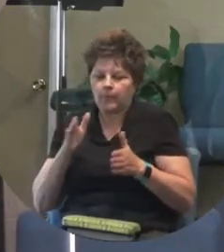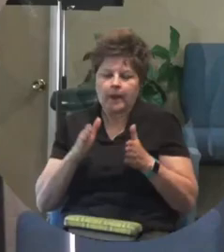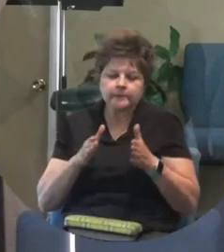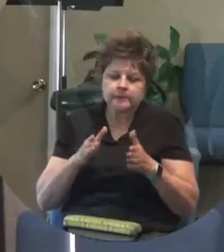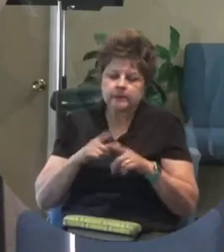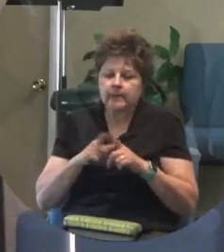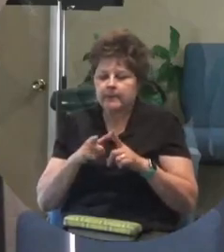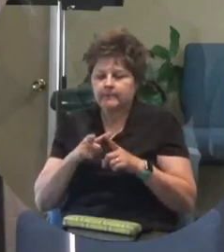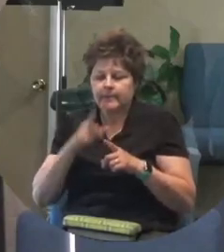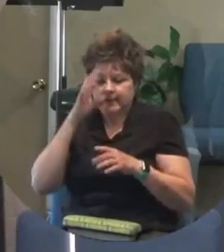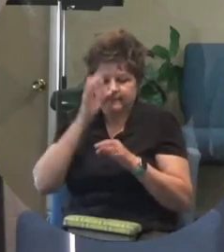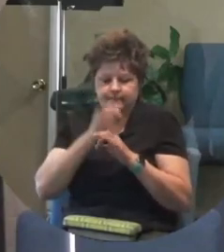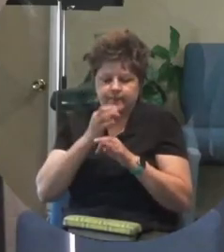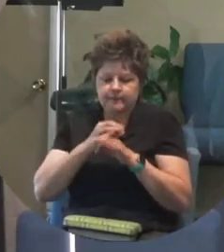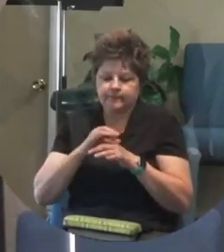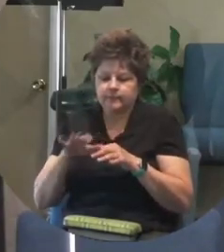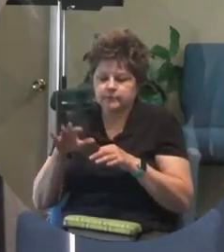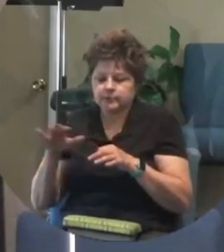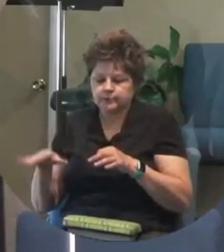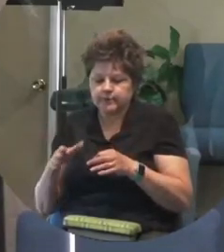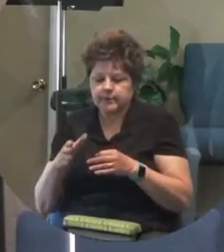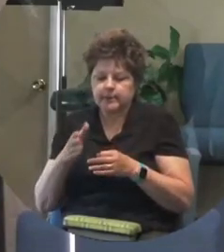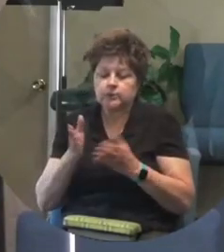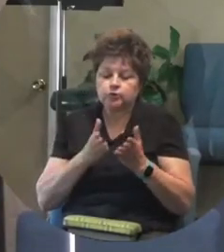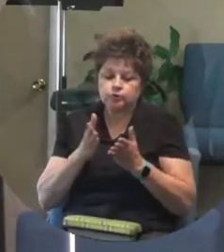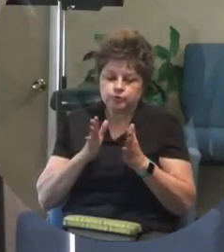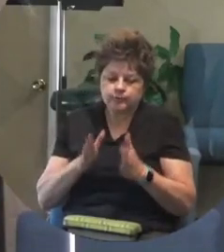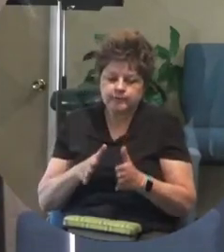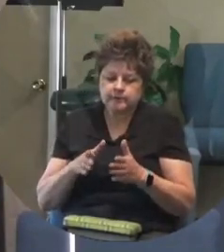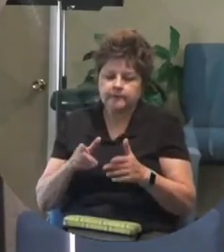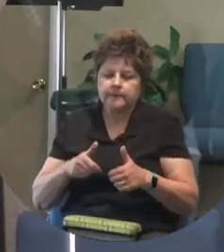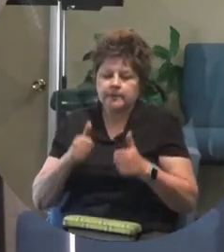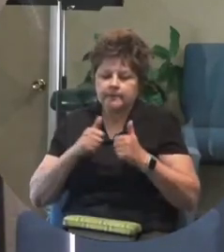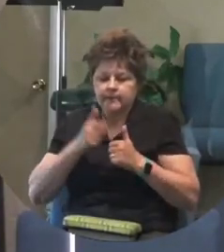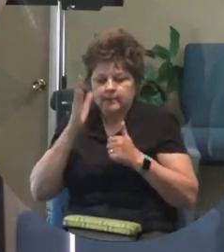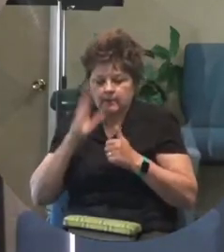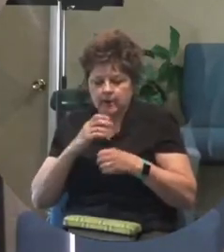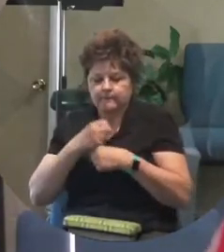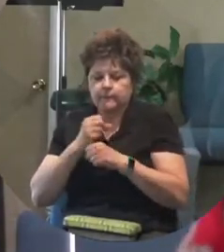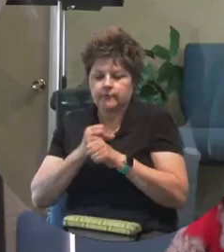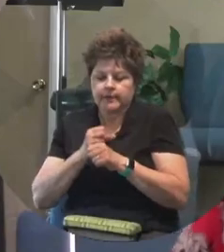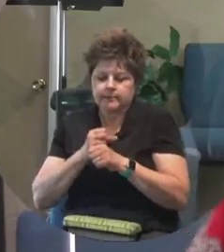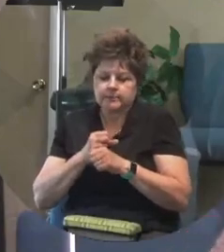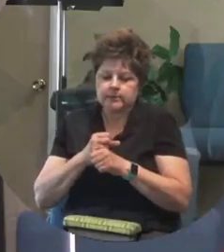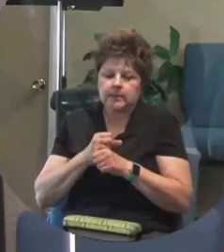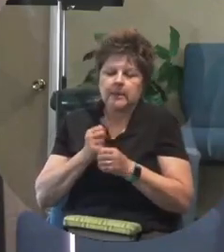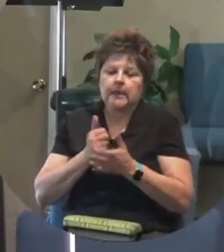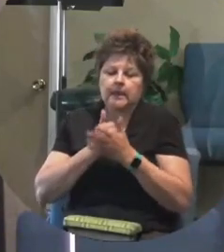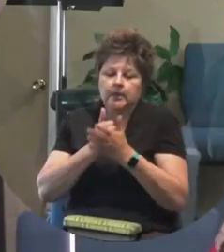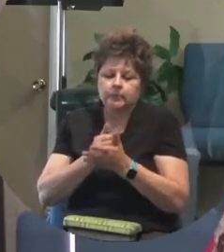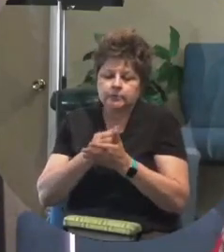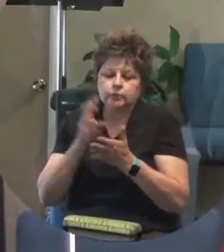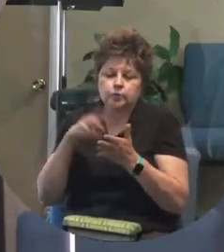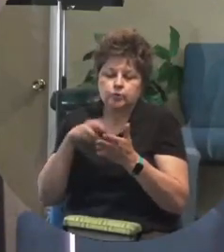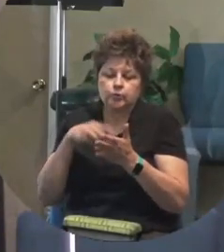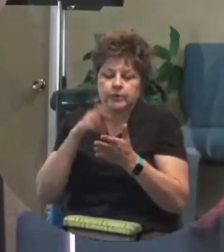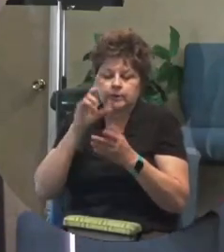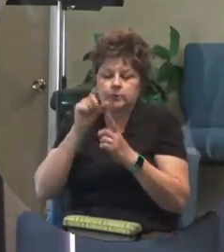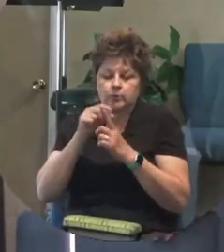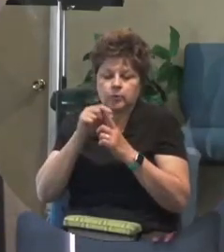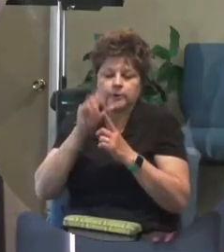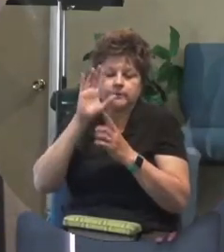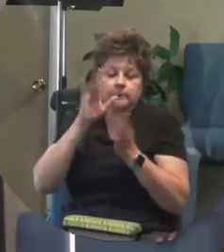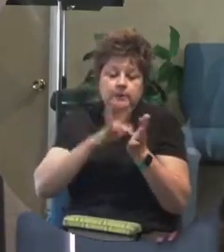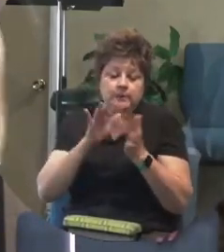children and servants of the living God of creation. God, help us to read the words in your word, in